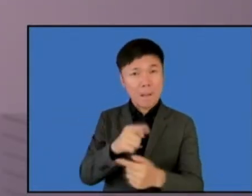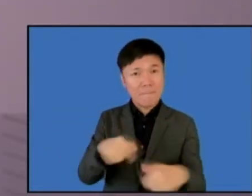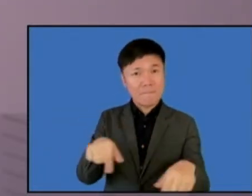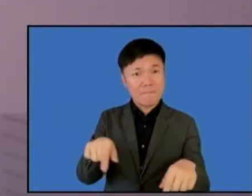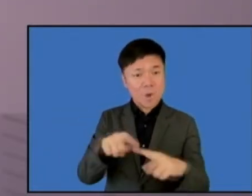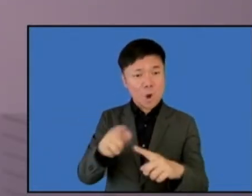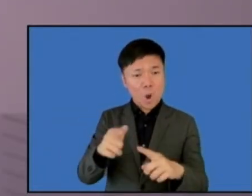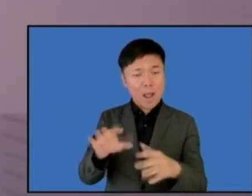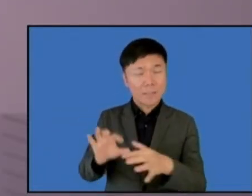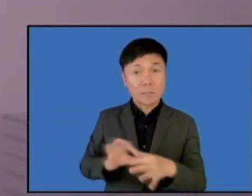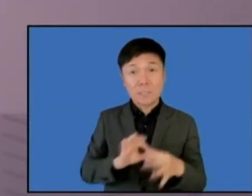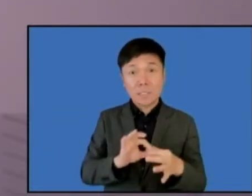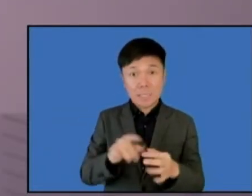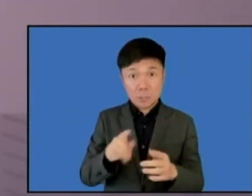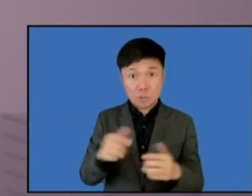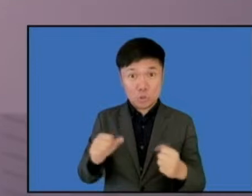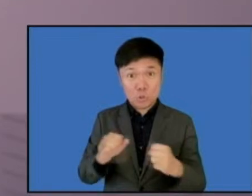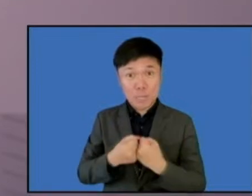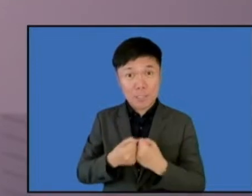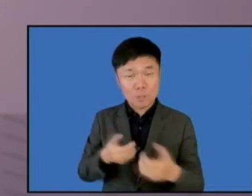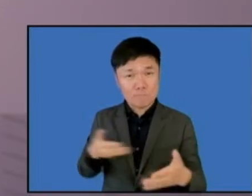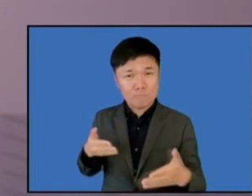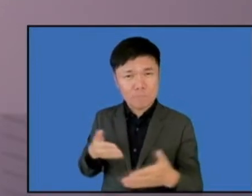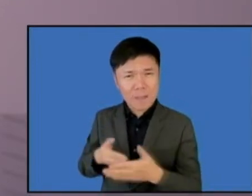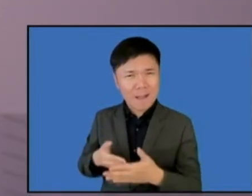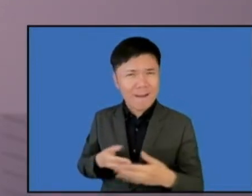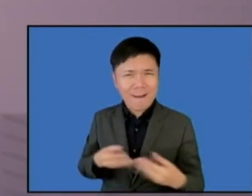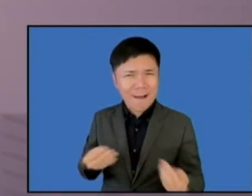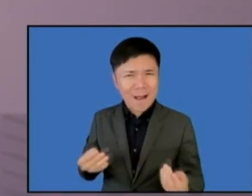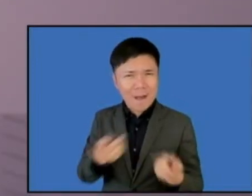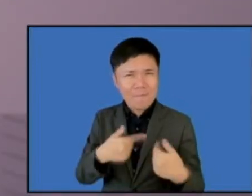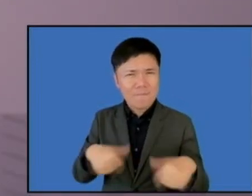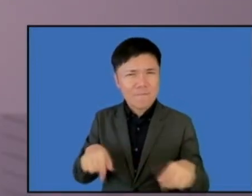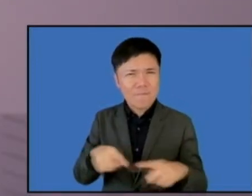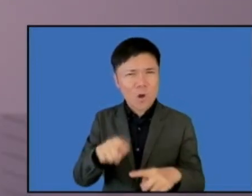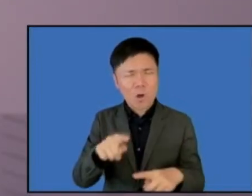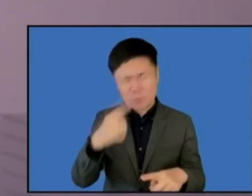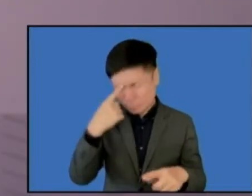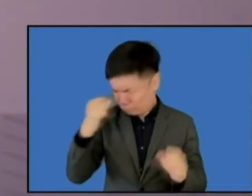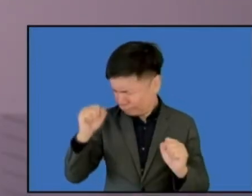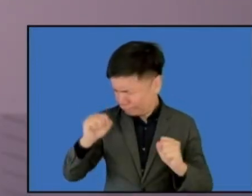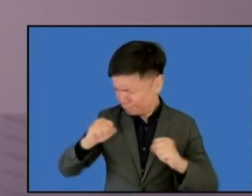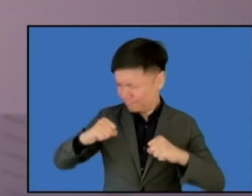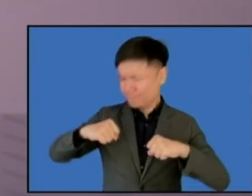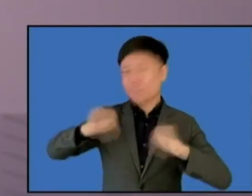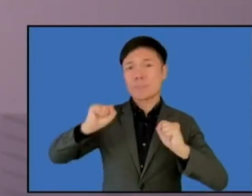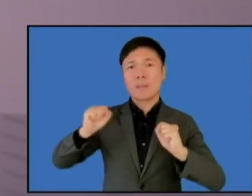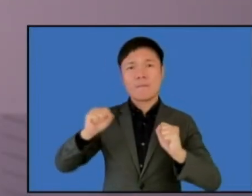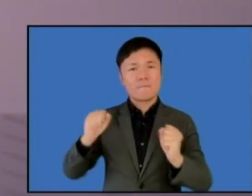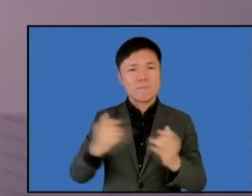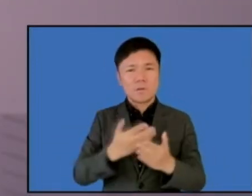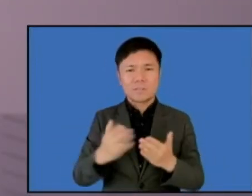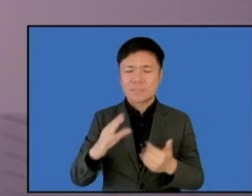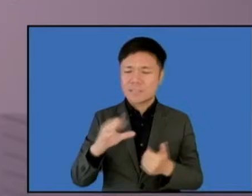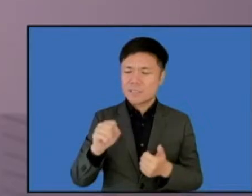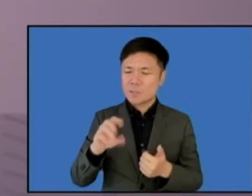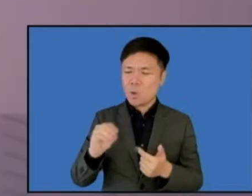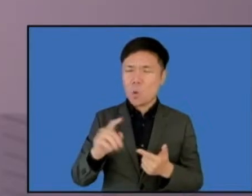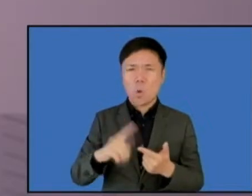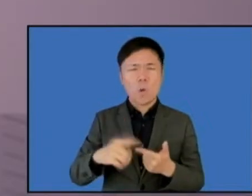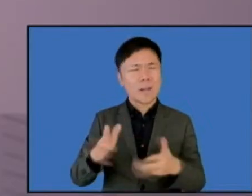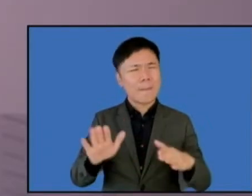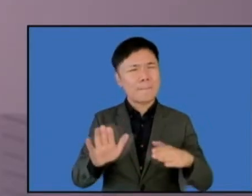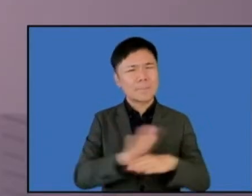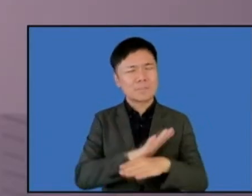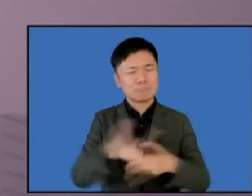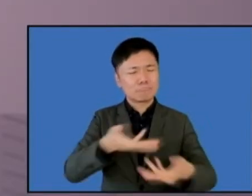engagement, one of the big challenges that came out is how many of these bilateral agreements have trade unions, CSOs, and other stakeholders involved